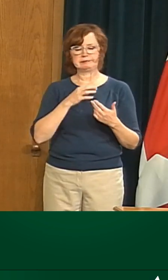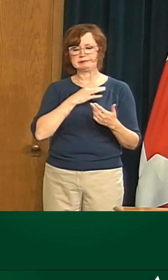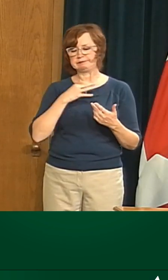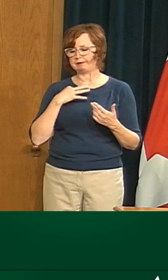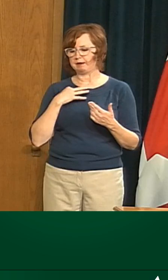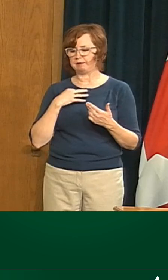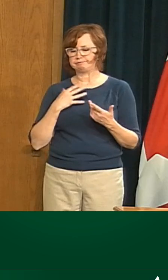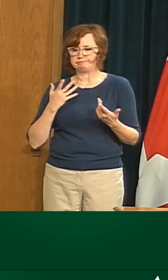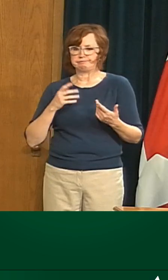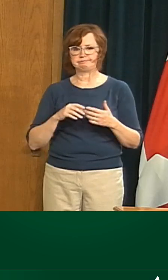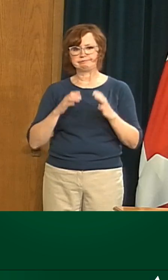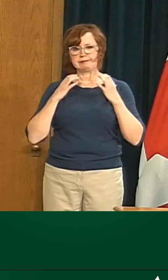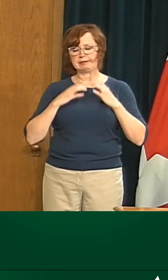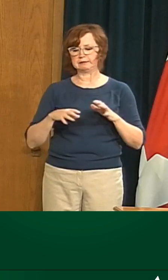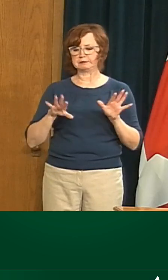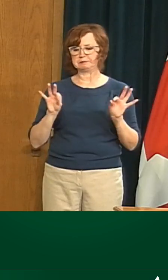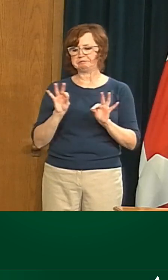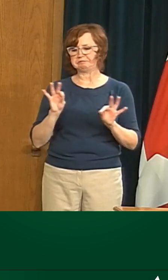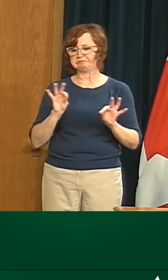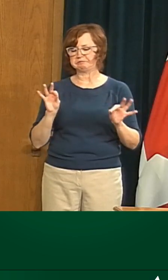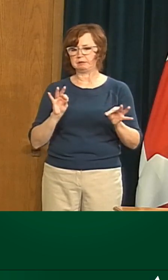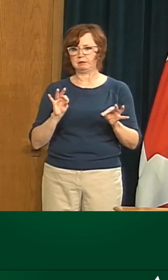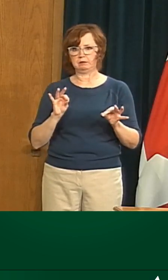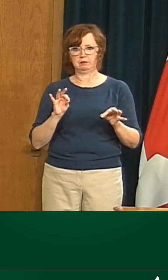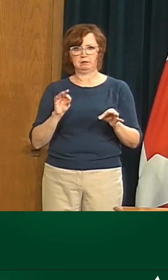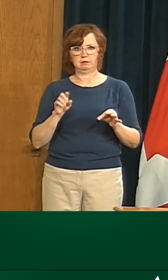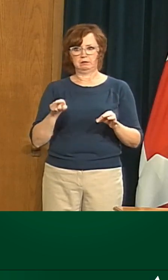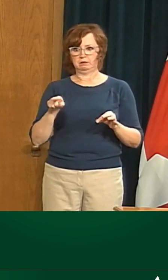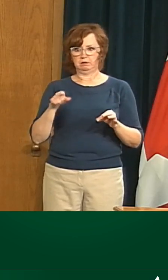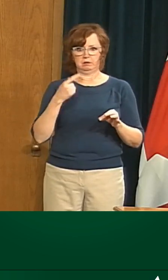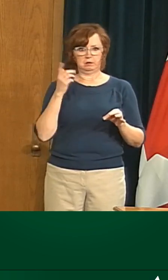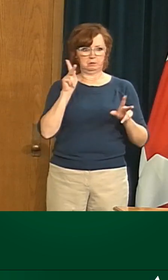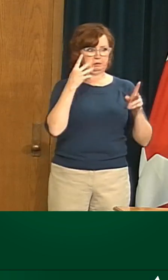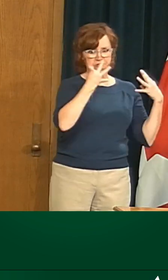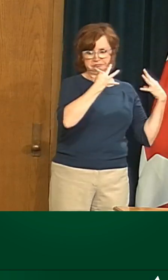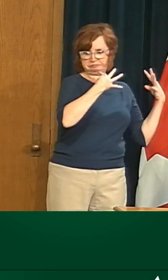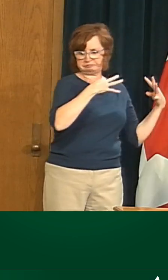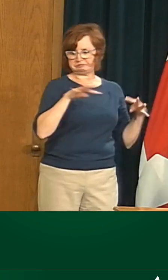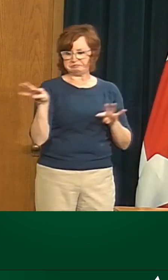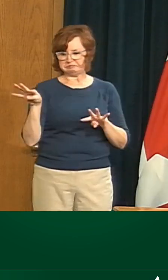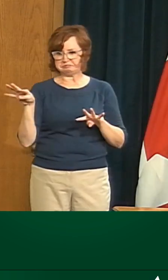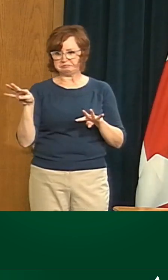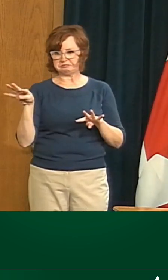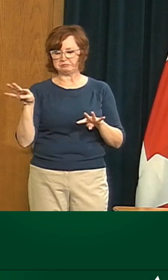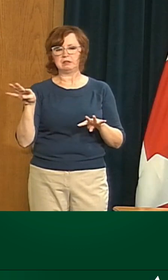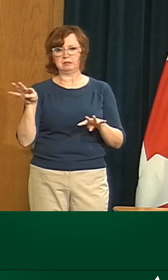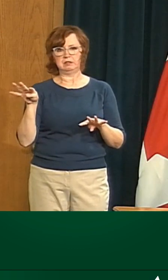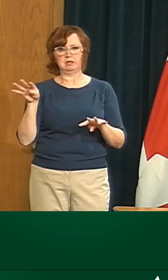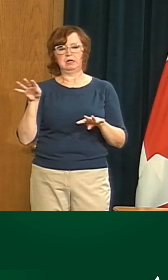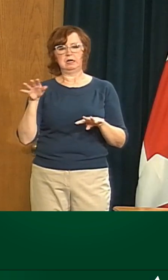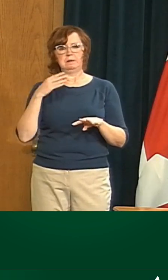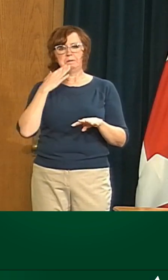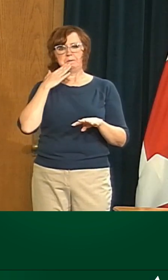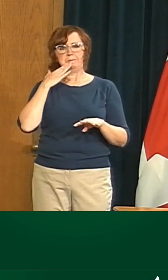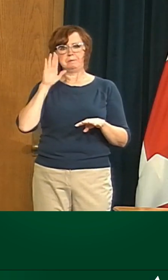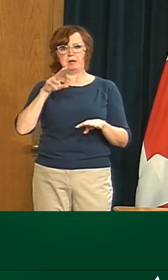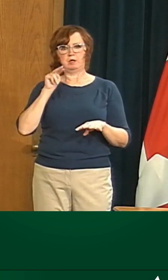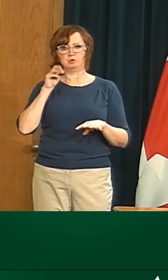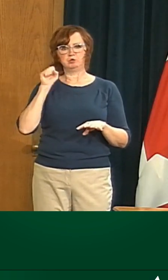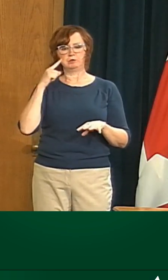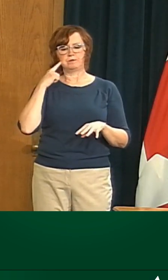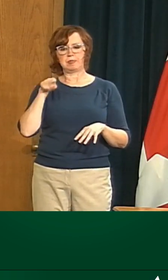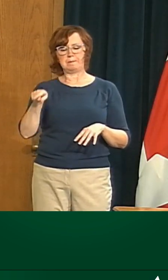firm belief that Saskatchewan businesses, Saskatchewan employees, and Saskatchewan customers are going to do everything they can possibly